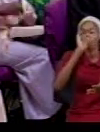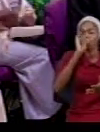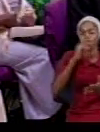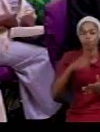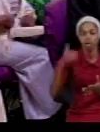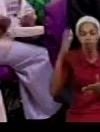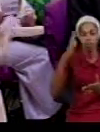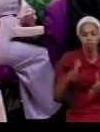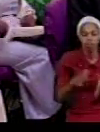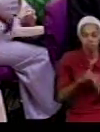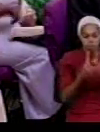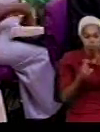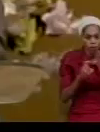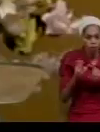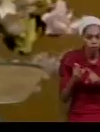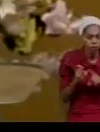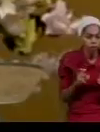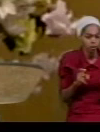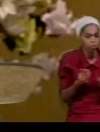Thank so you that's very what much. I want to know. Yes, sir.